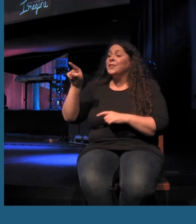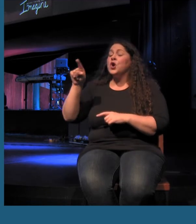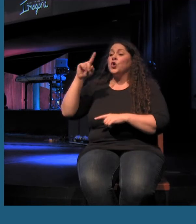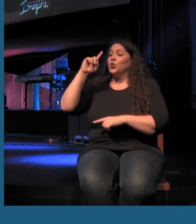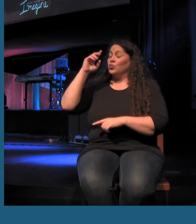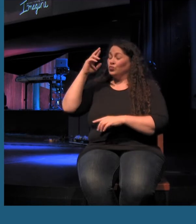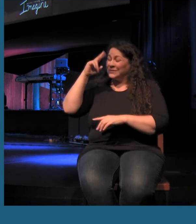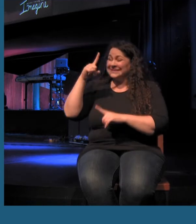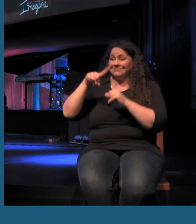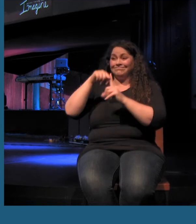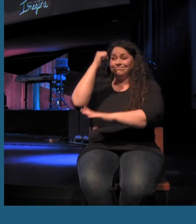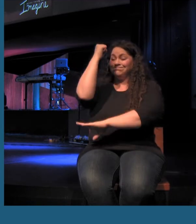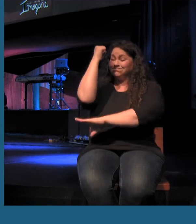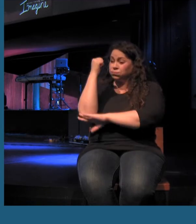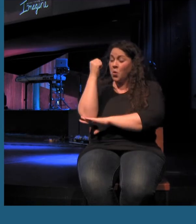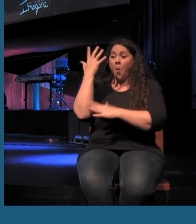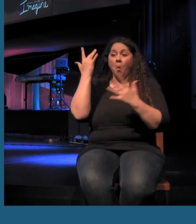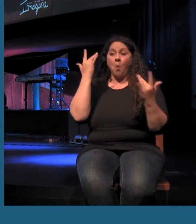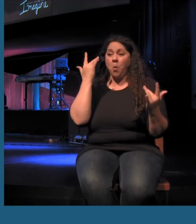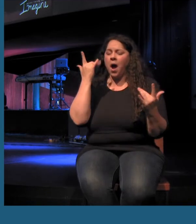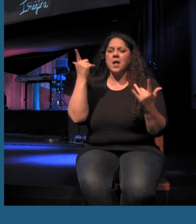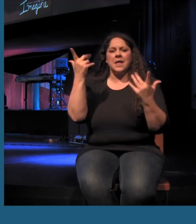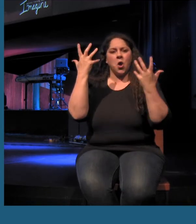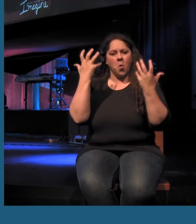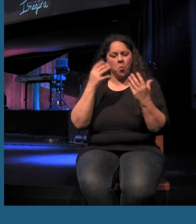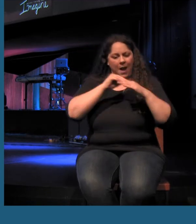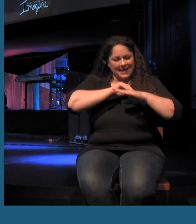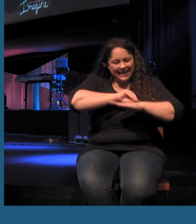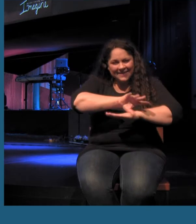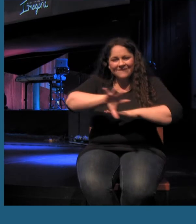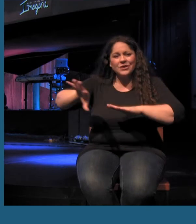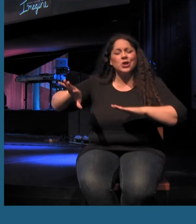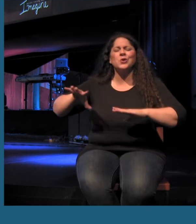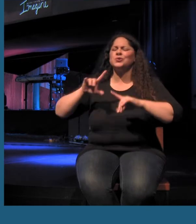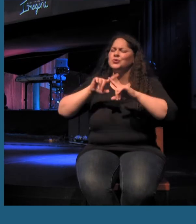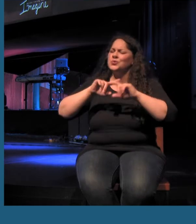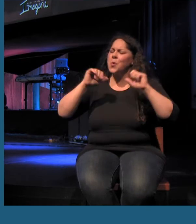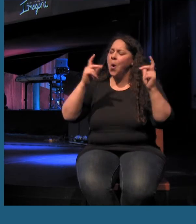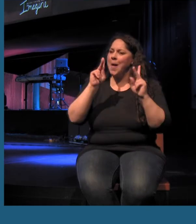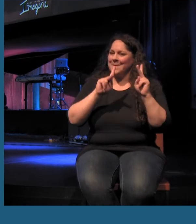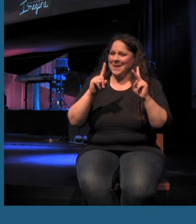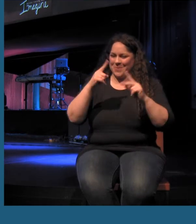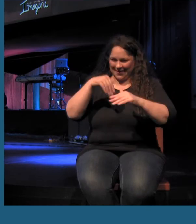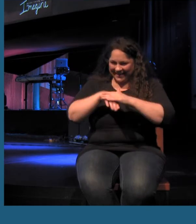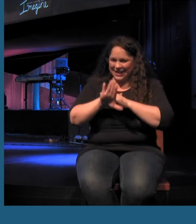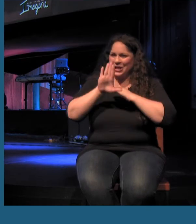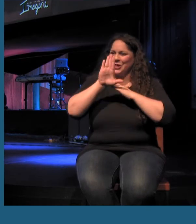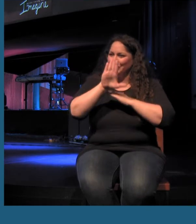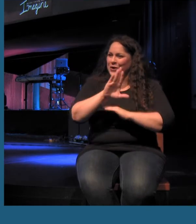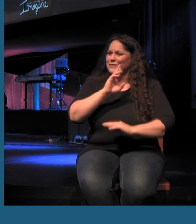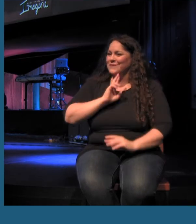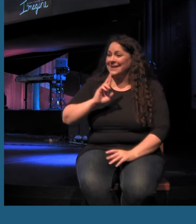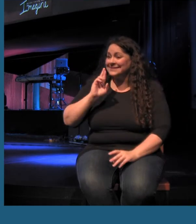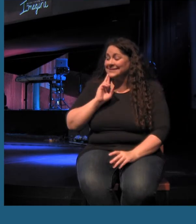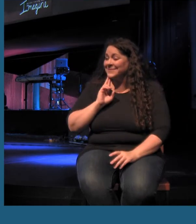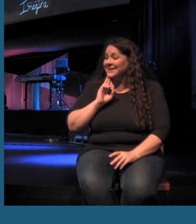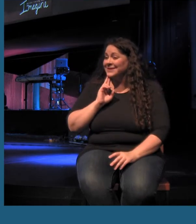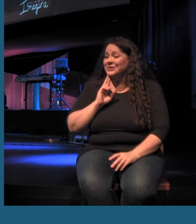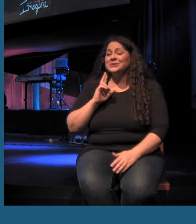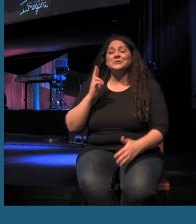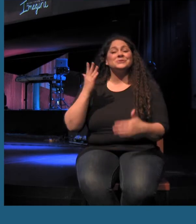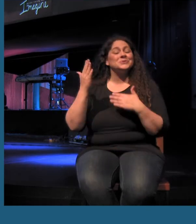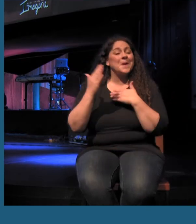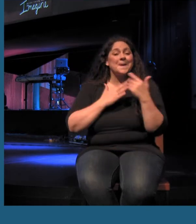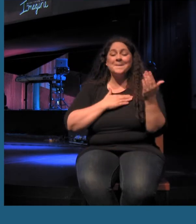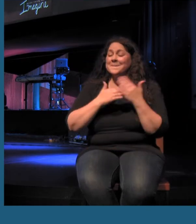is to have a positive influence on all who interact with their restaurant, their store. So whether you're in the executive suite or